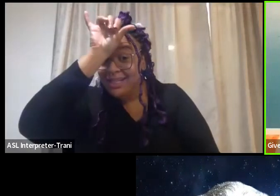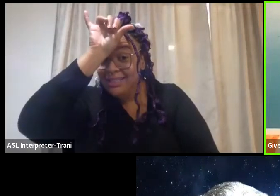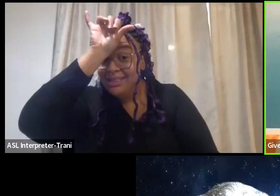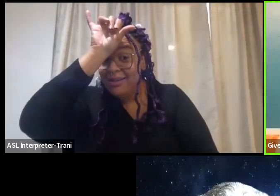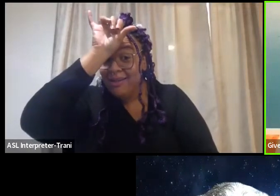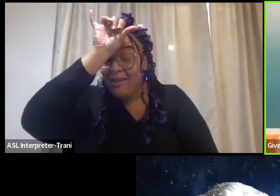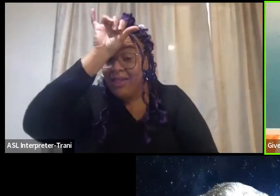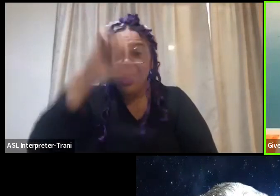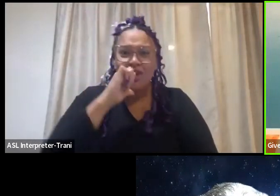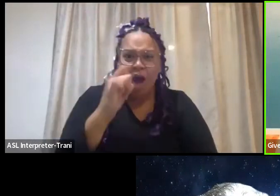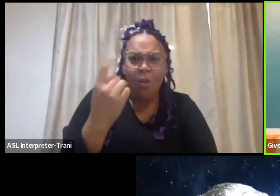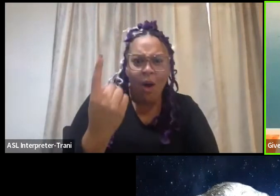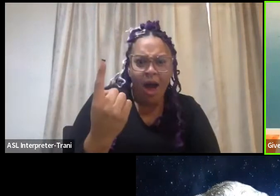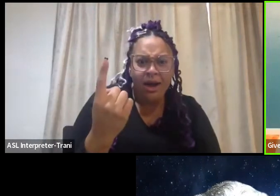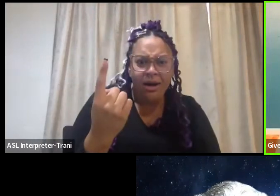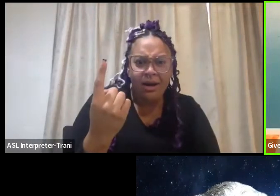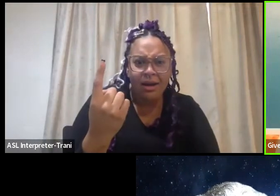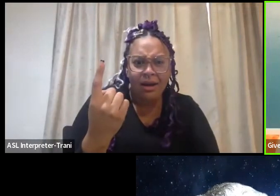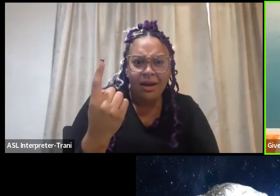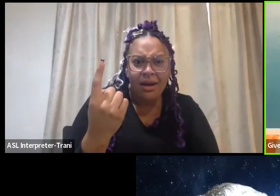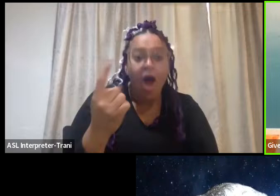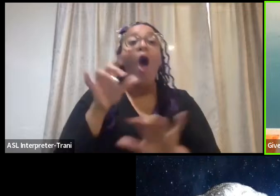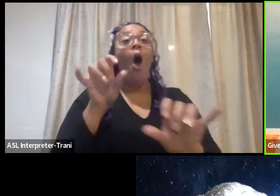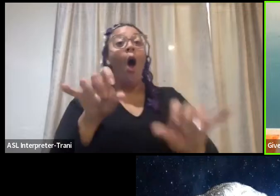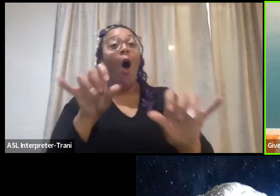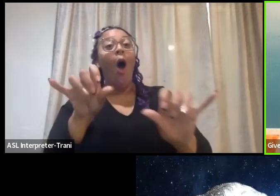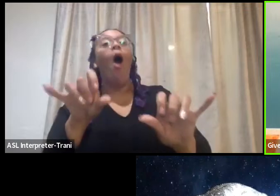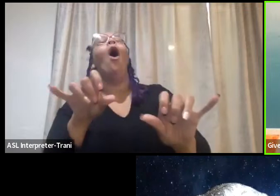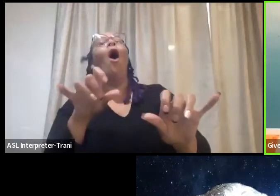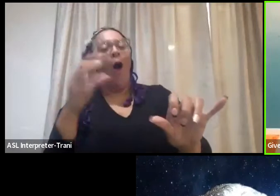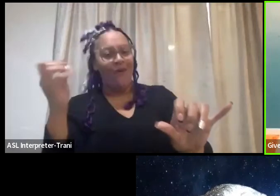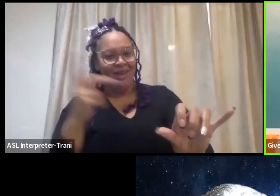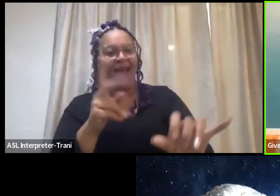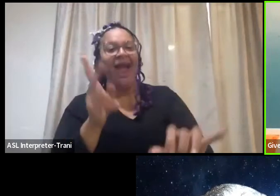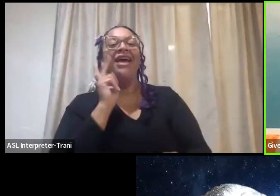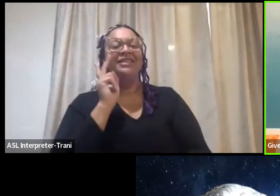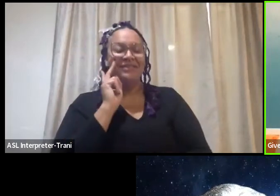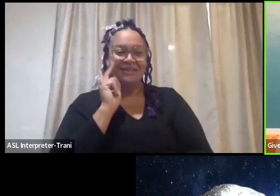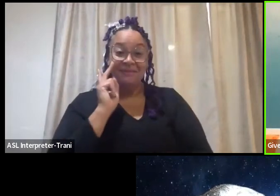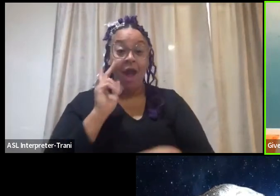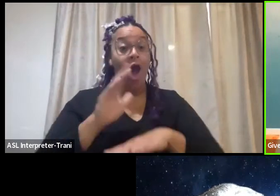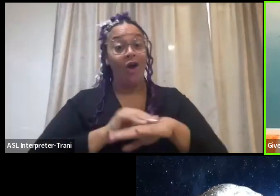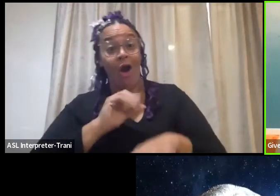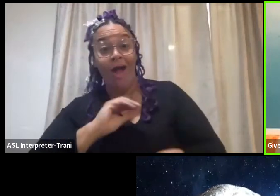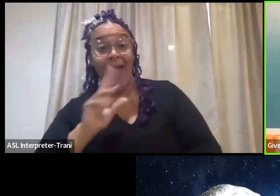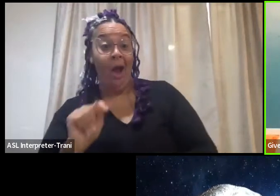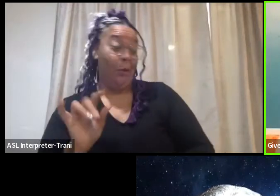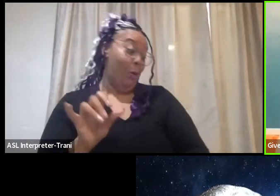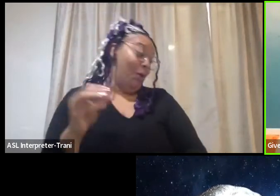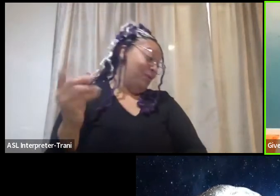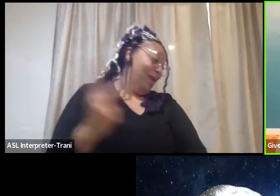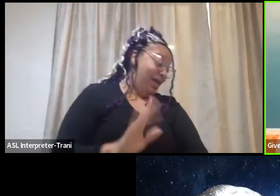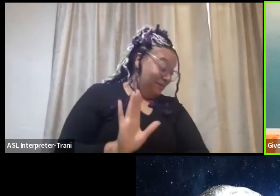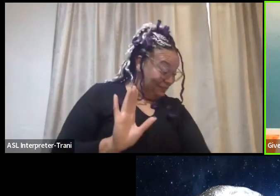Not even one. Oh, yeah, there we Oh, and a call out too. Okay.